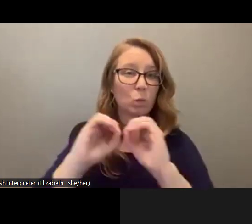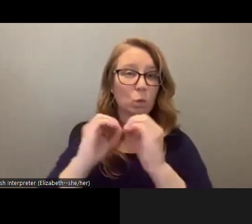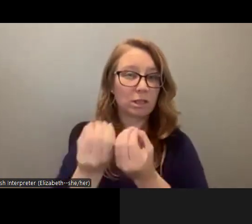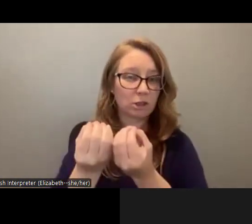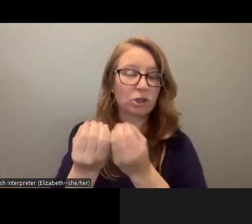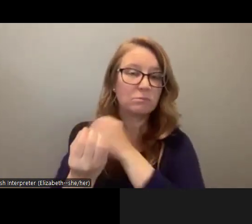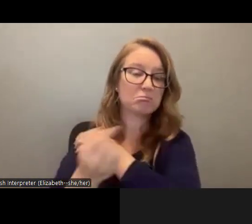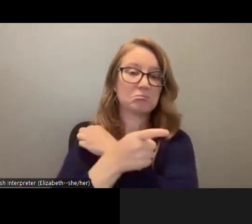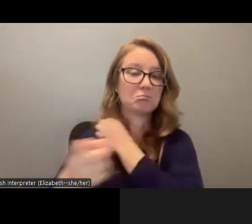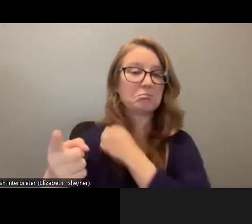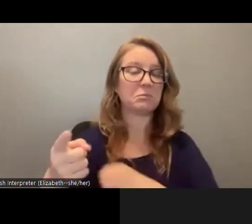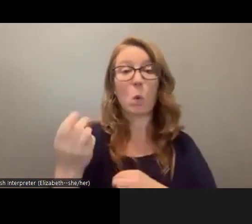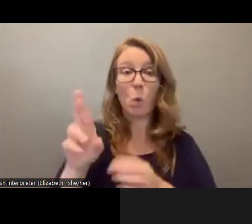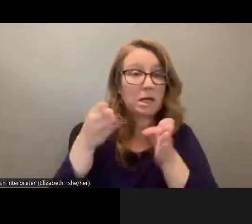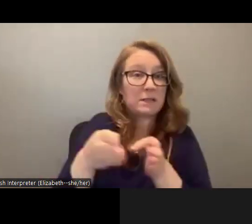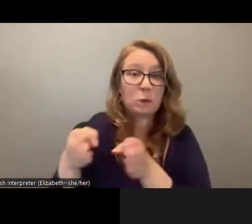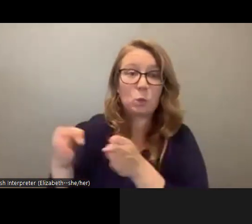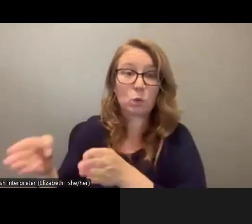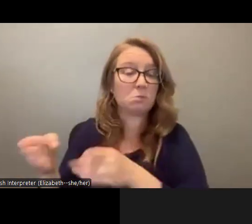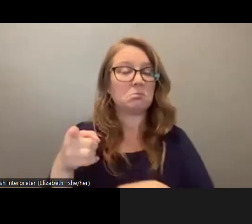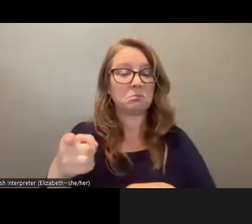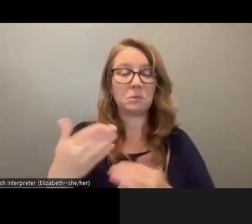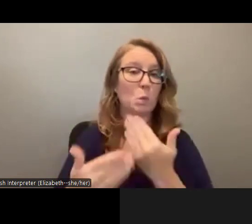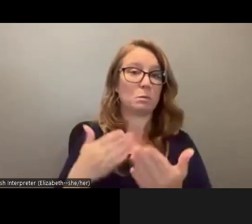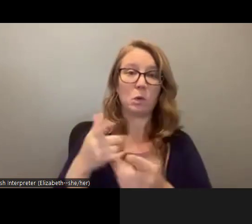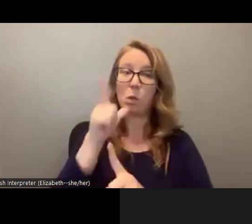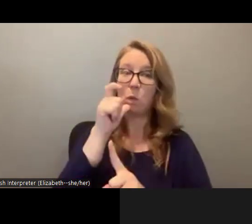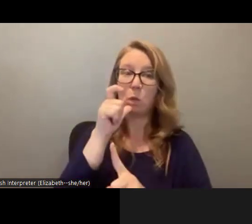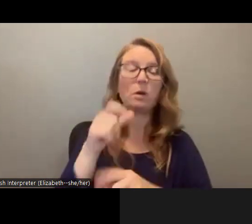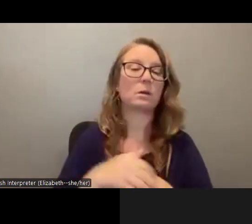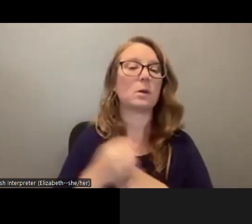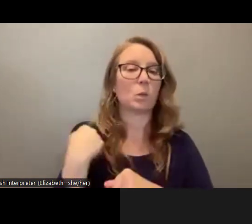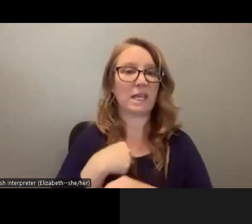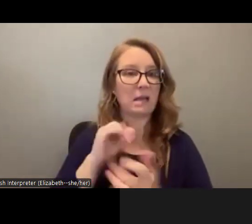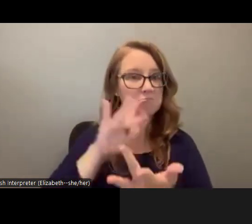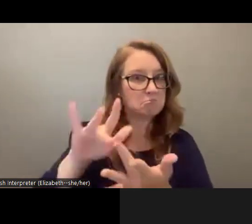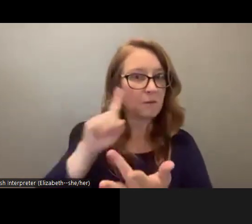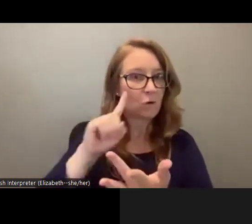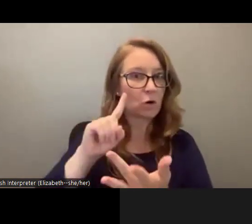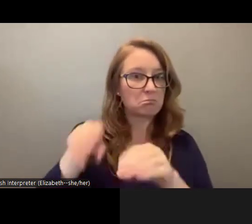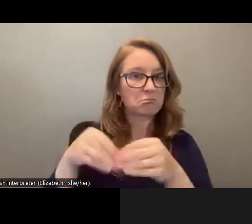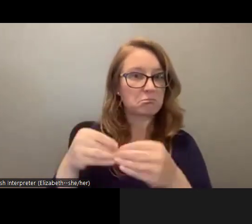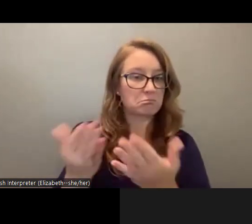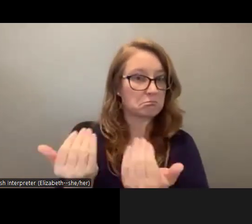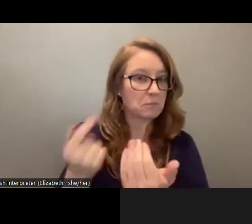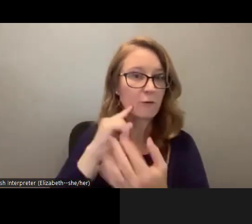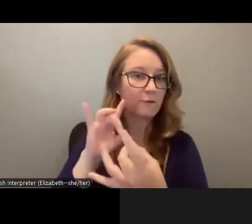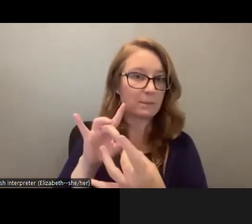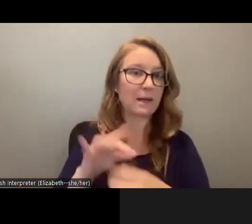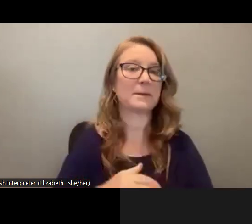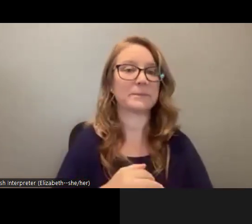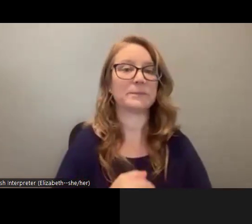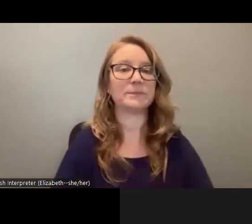think, or an individual, whoever that might be, to provide additional feedback.